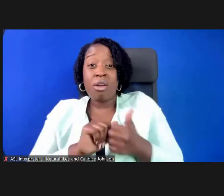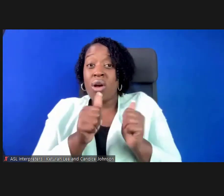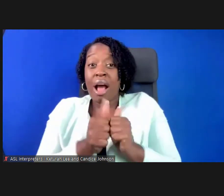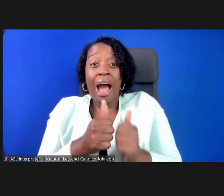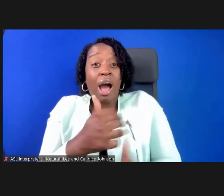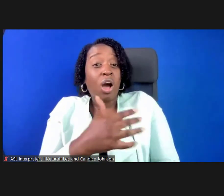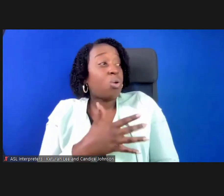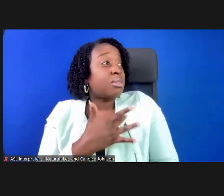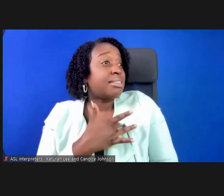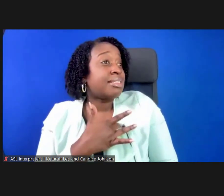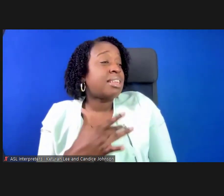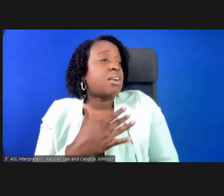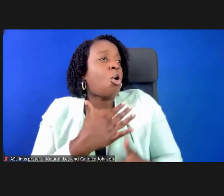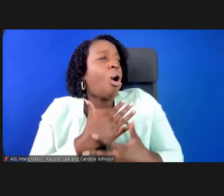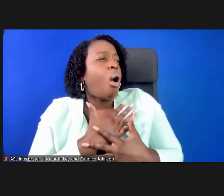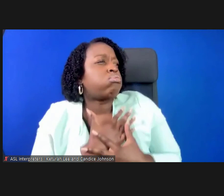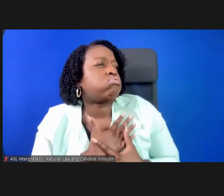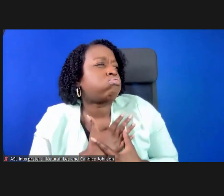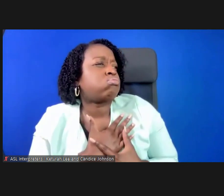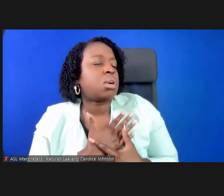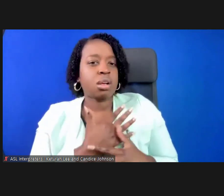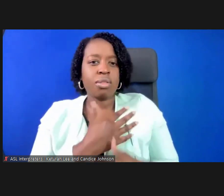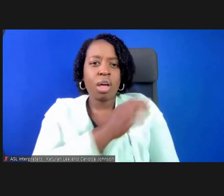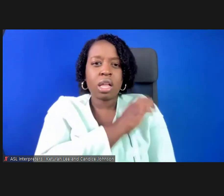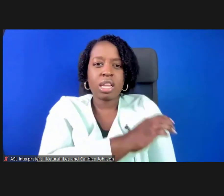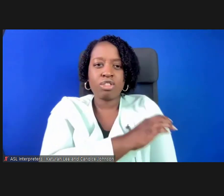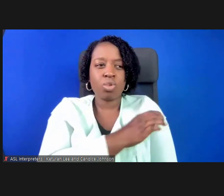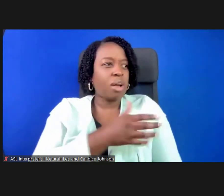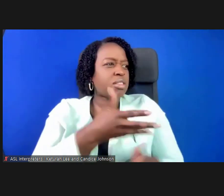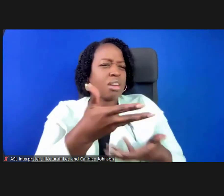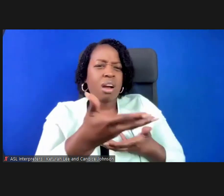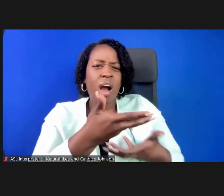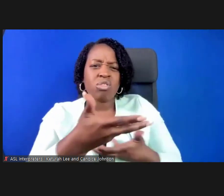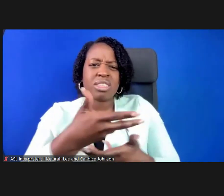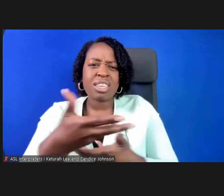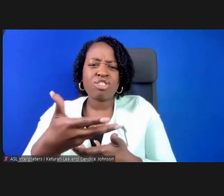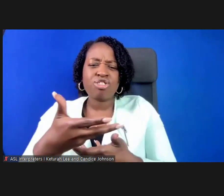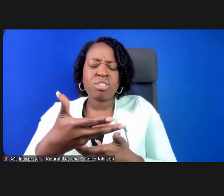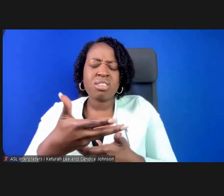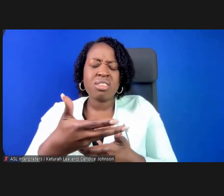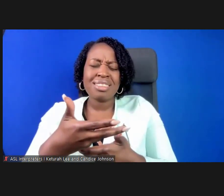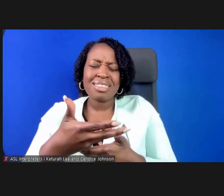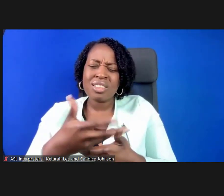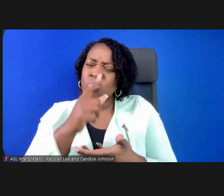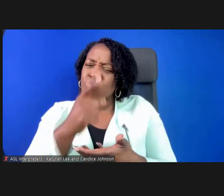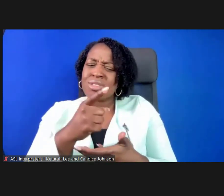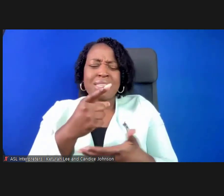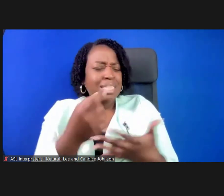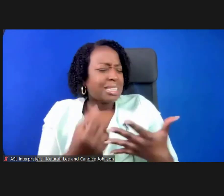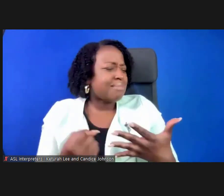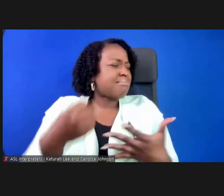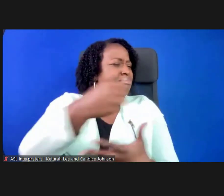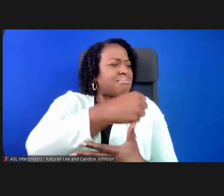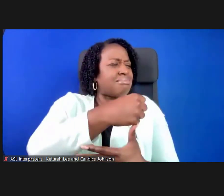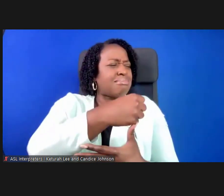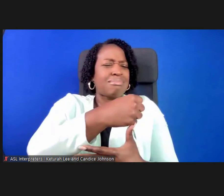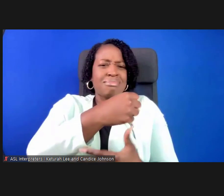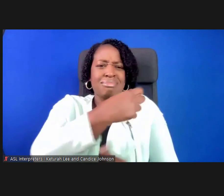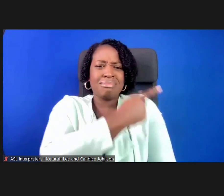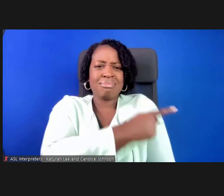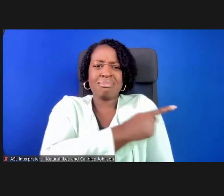was in the conversation. And I think, clearly this is not a check the